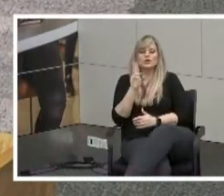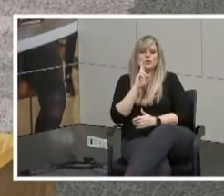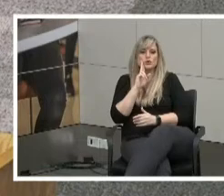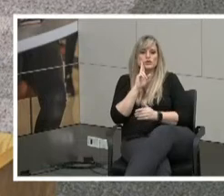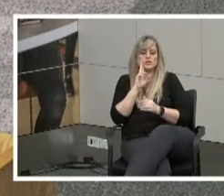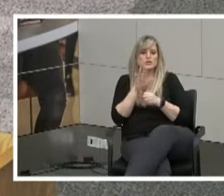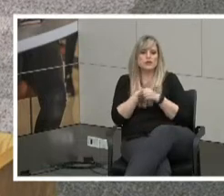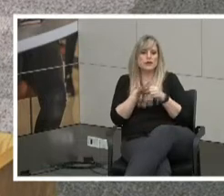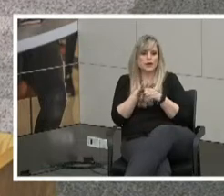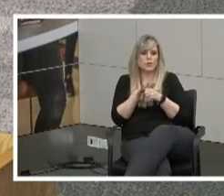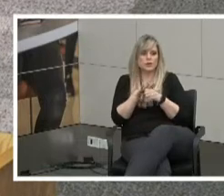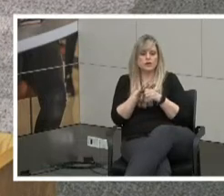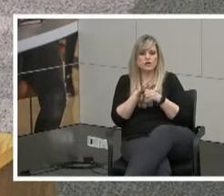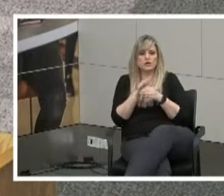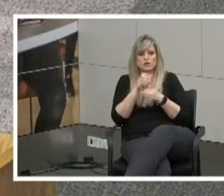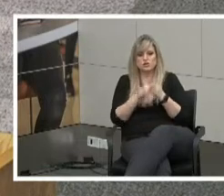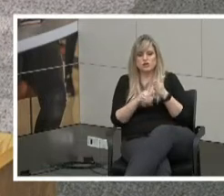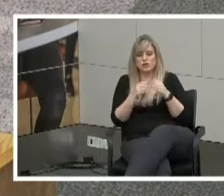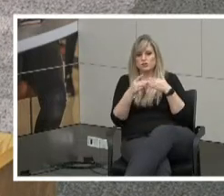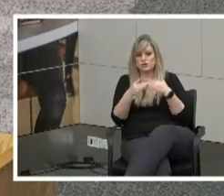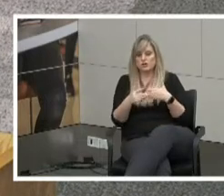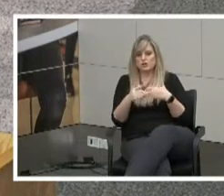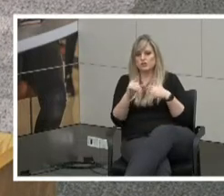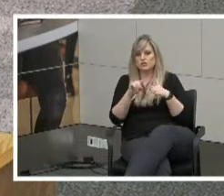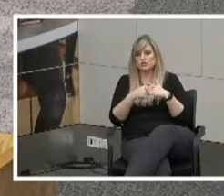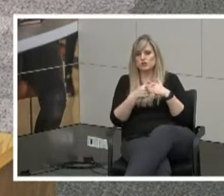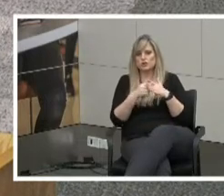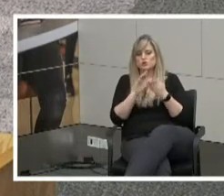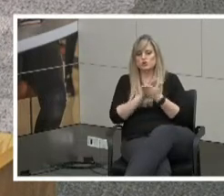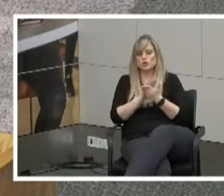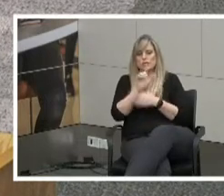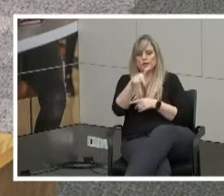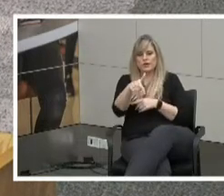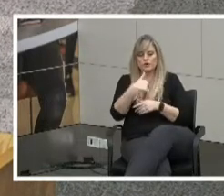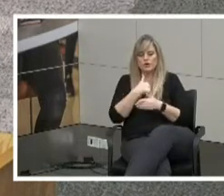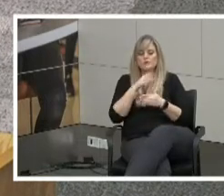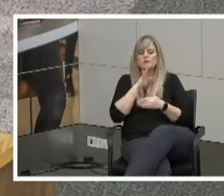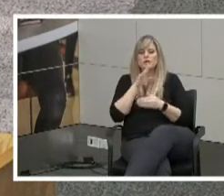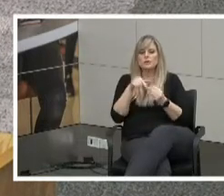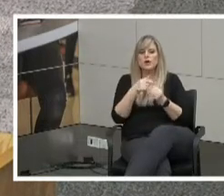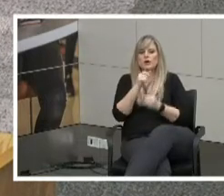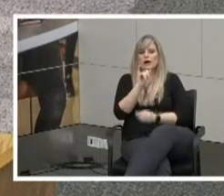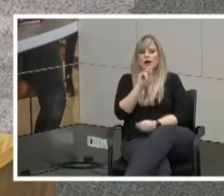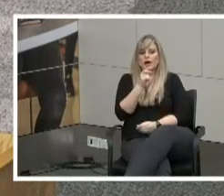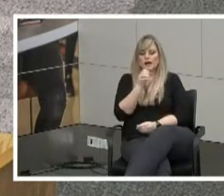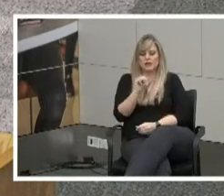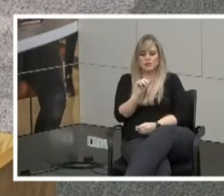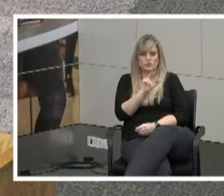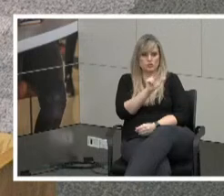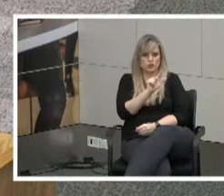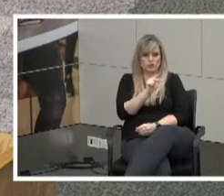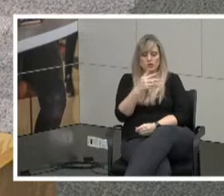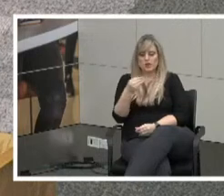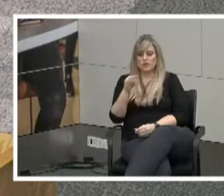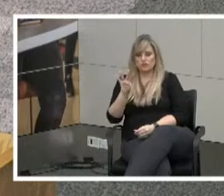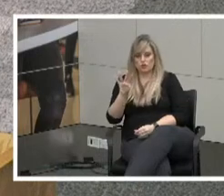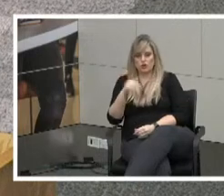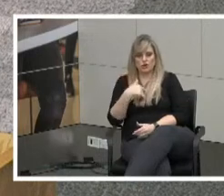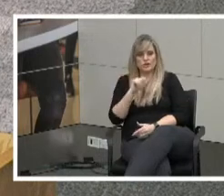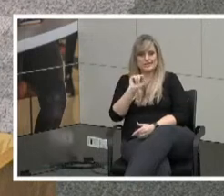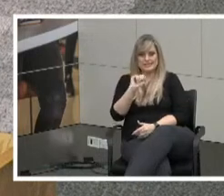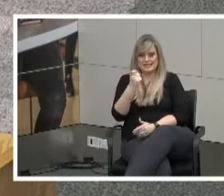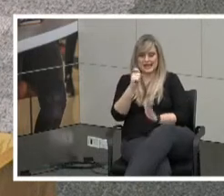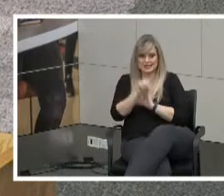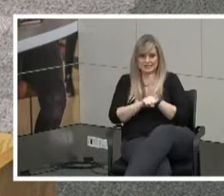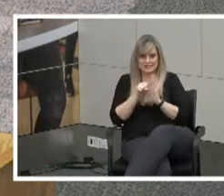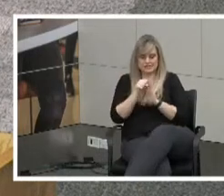leader of start school later uh I am speaking on item number 23 and number four it's tax